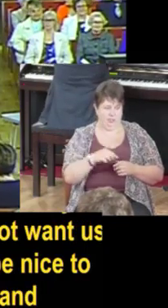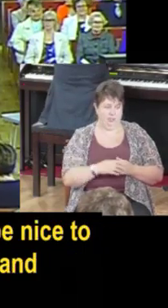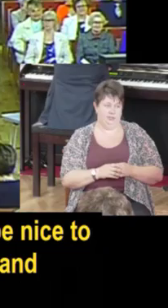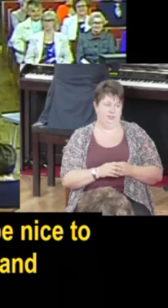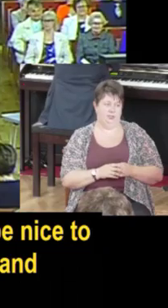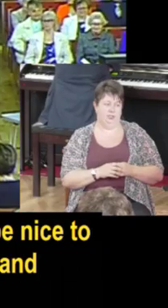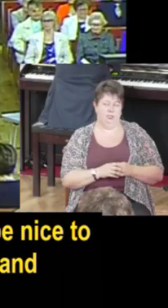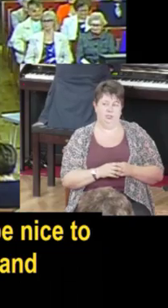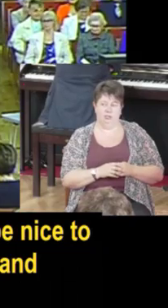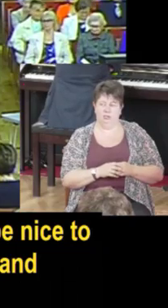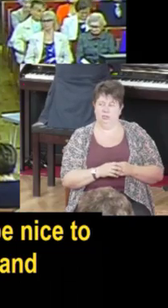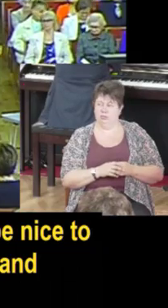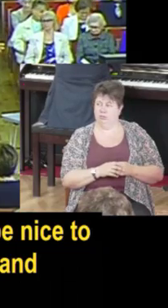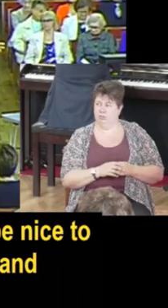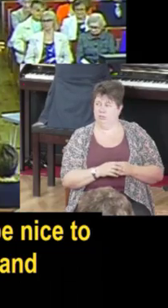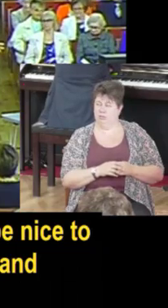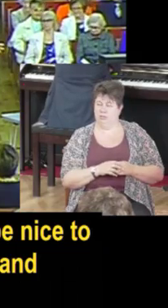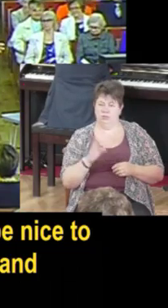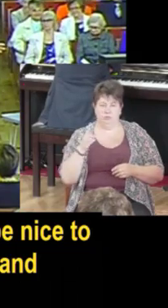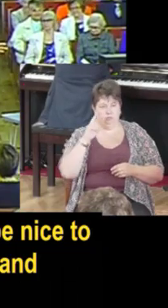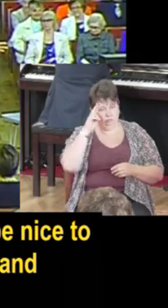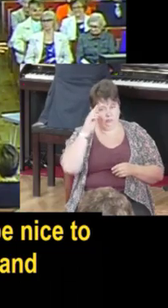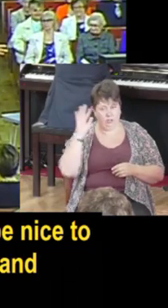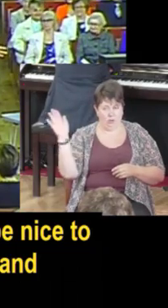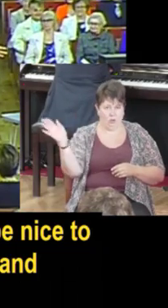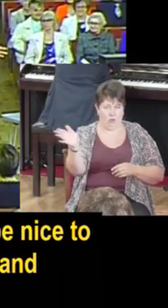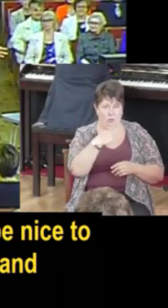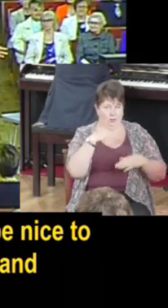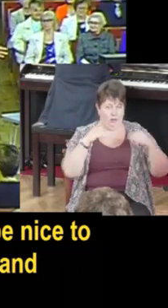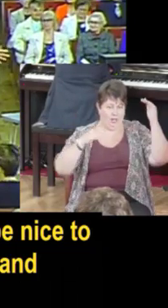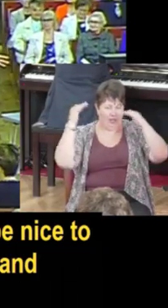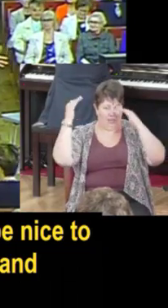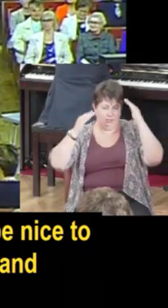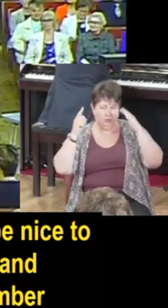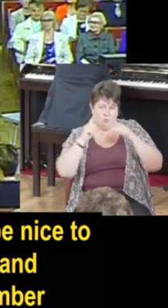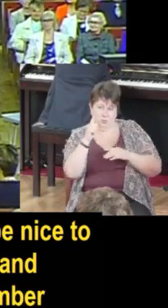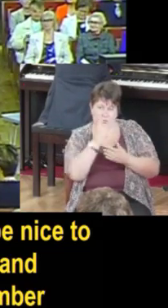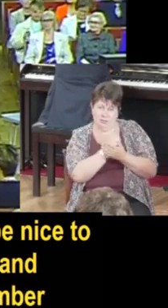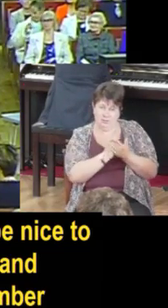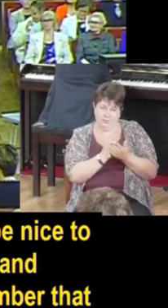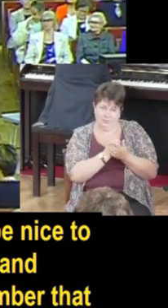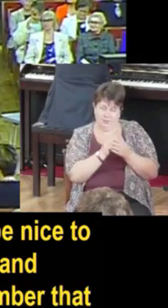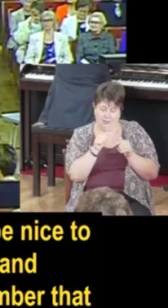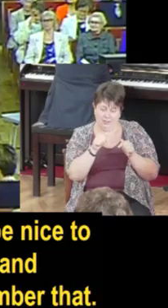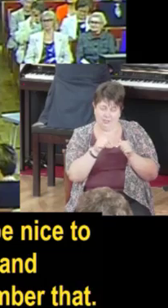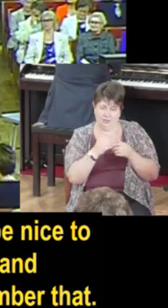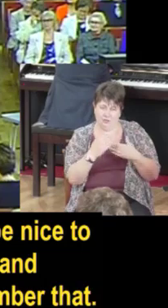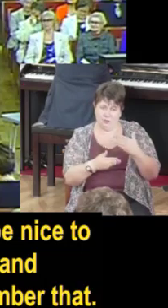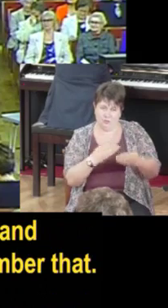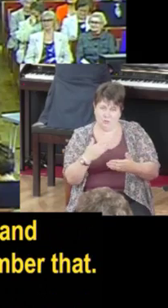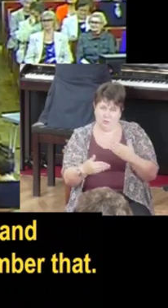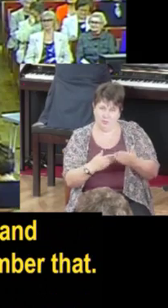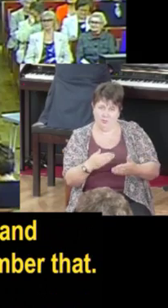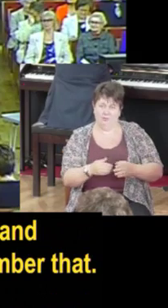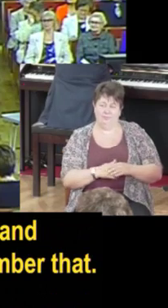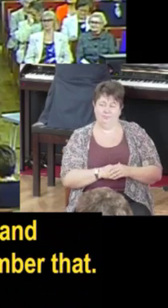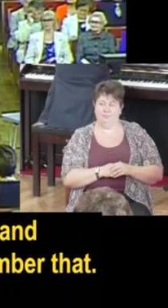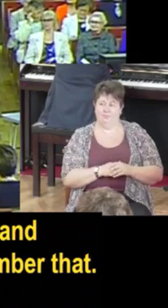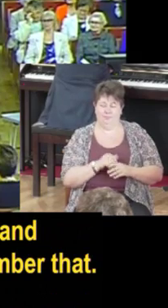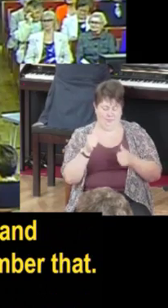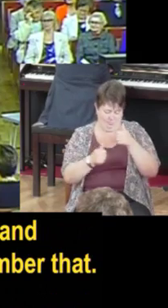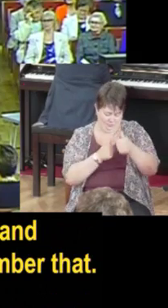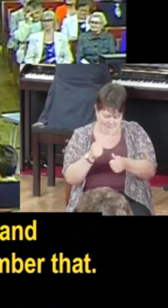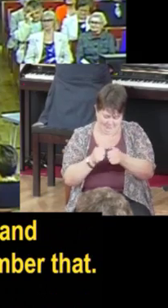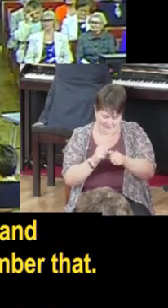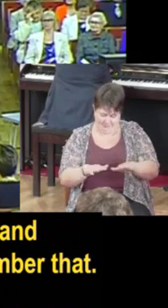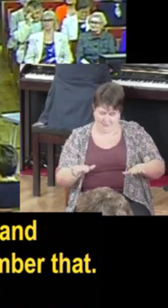And you've certainly reminded all of the adults here what that story of Cain and Abel is all about. So well